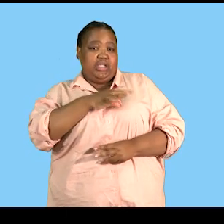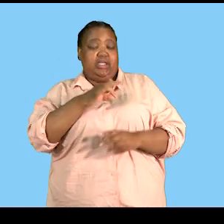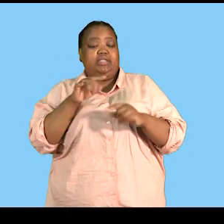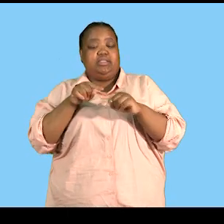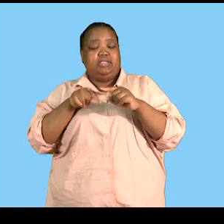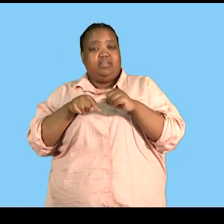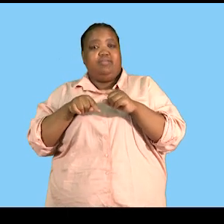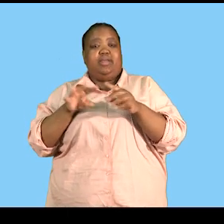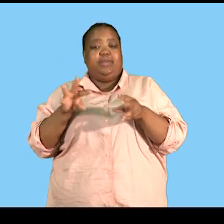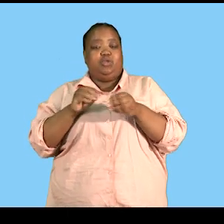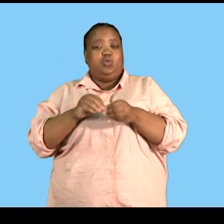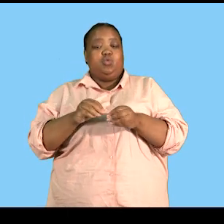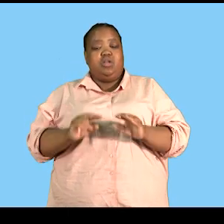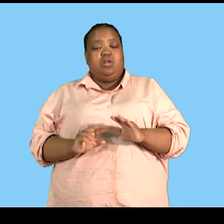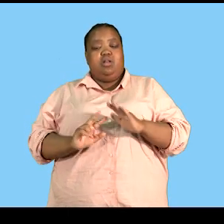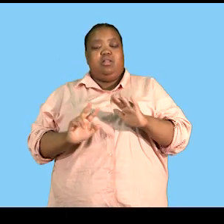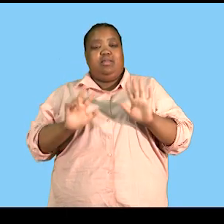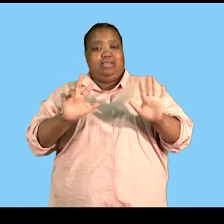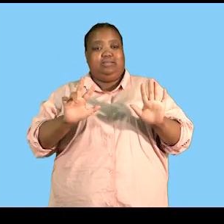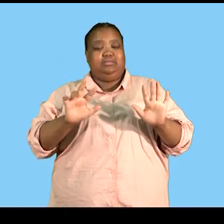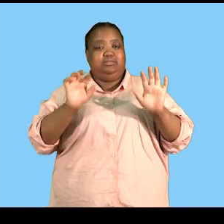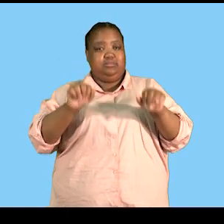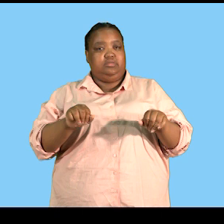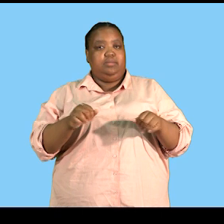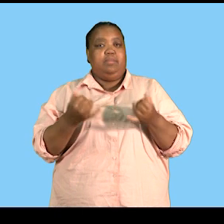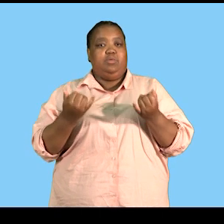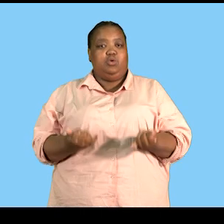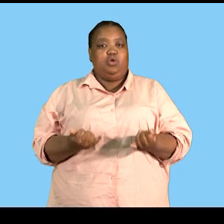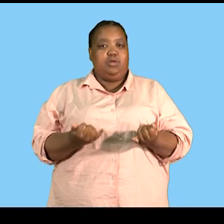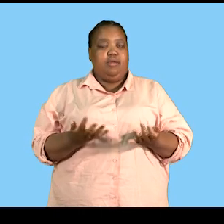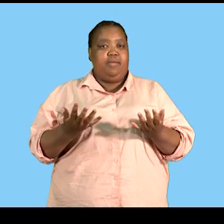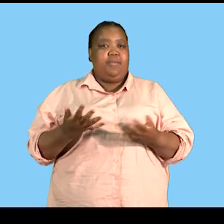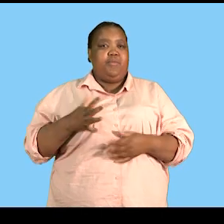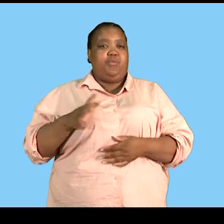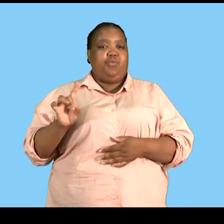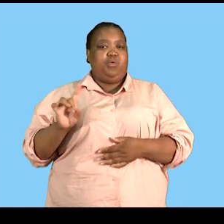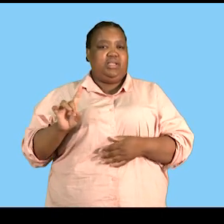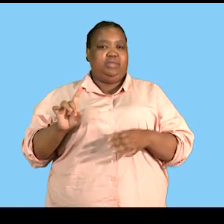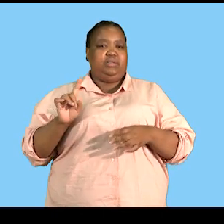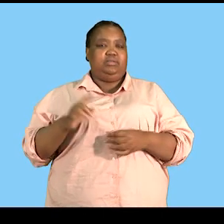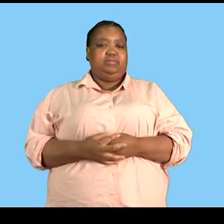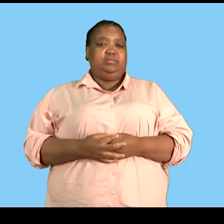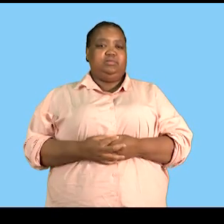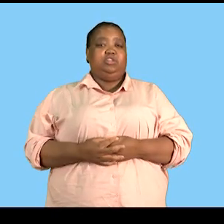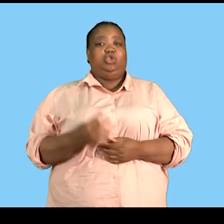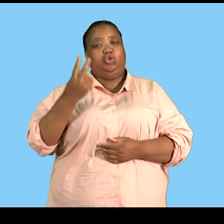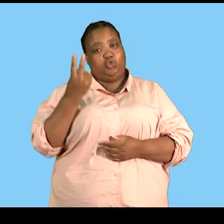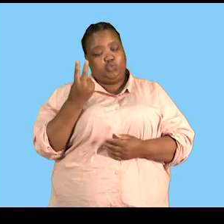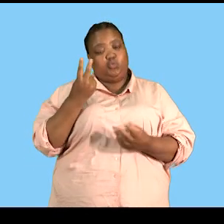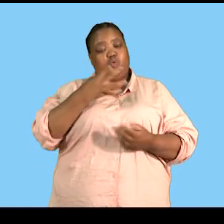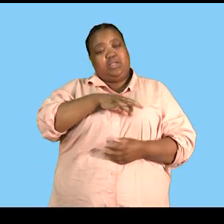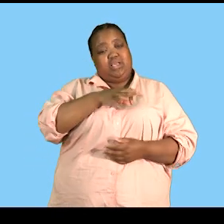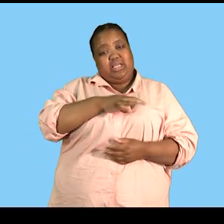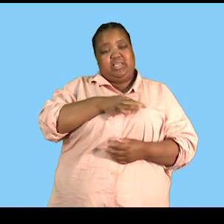girls divided by the total, which is 8. So now we go and we want at